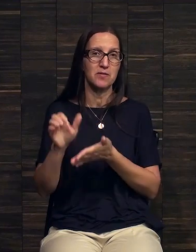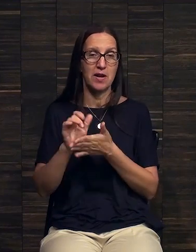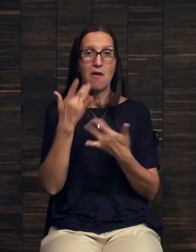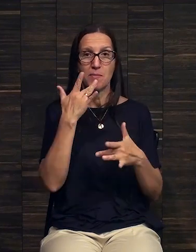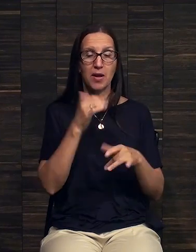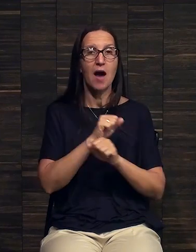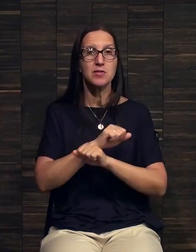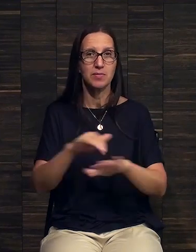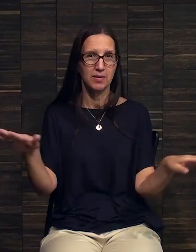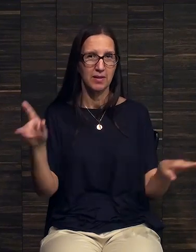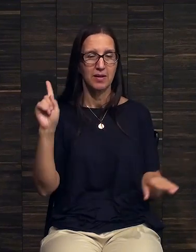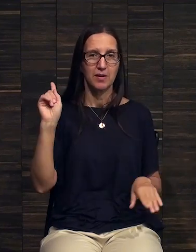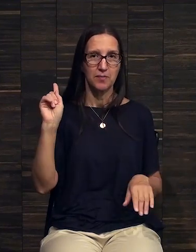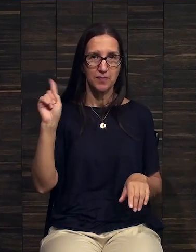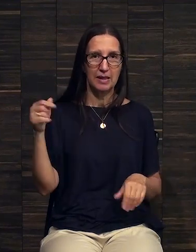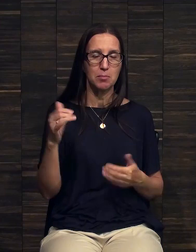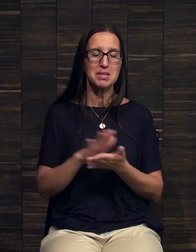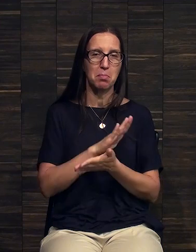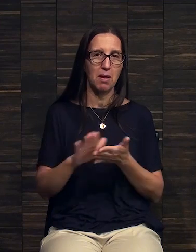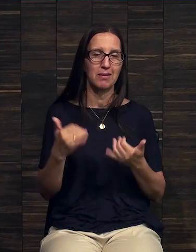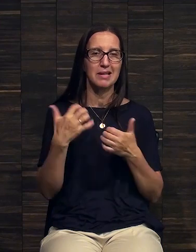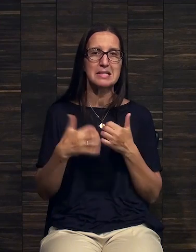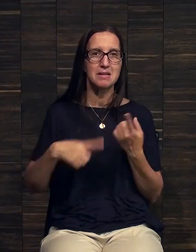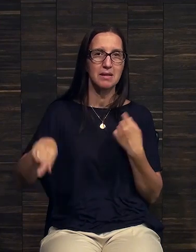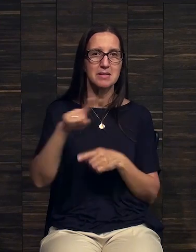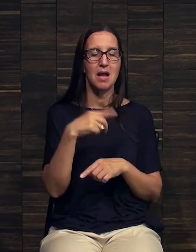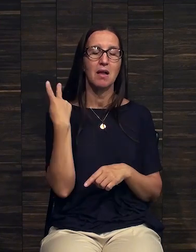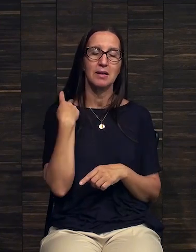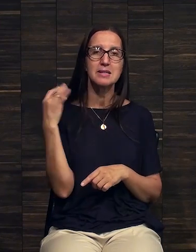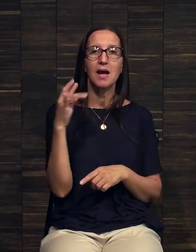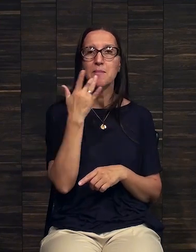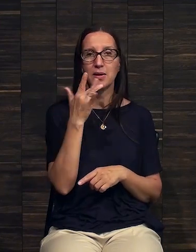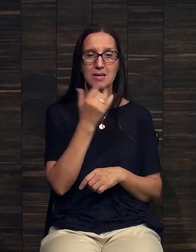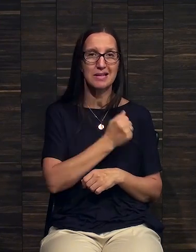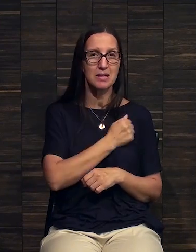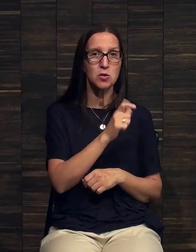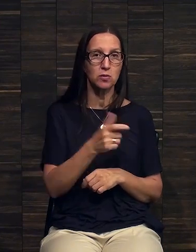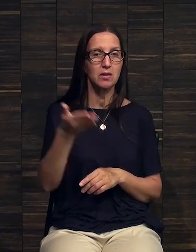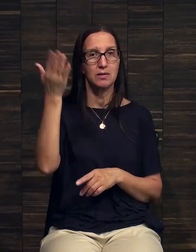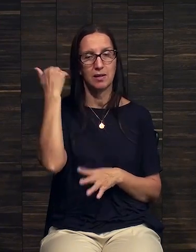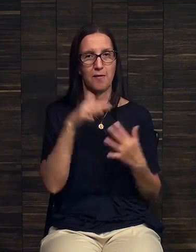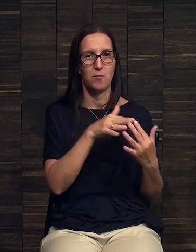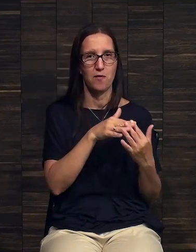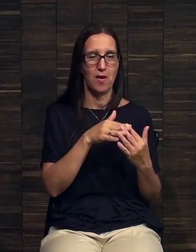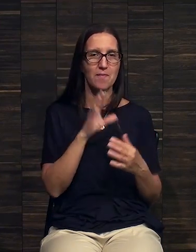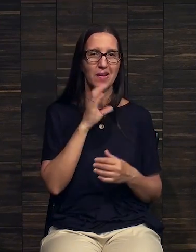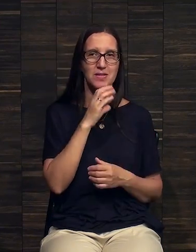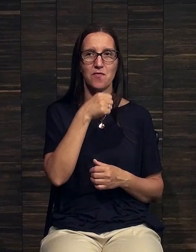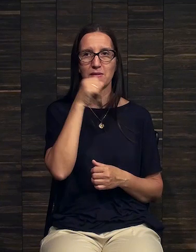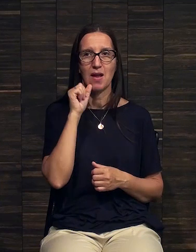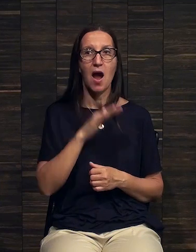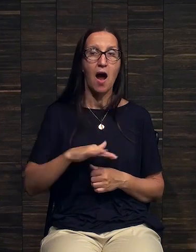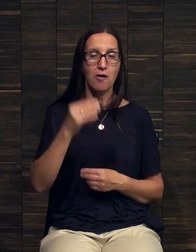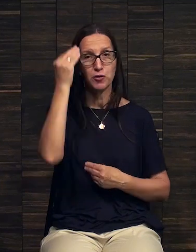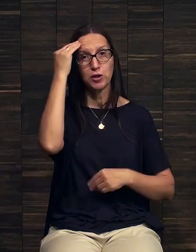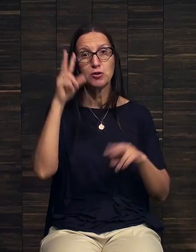each comics, and it was for free distributed among British soldiers fighting in the